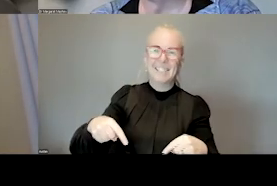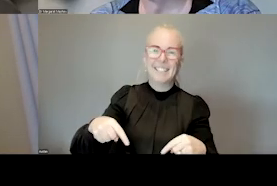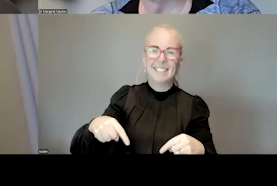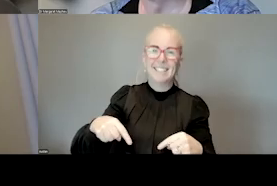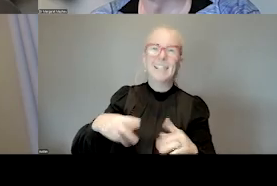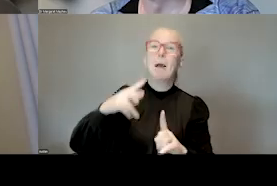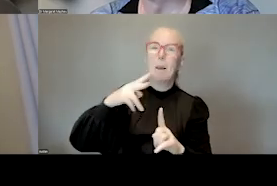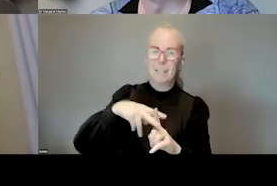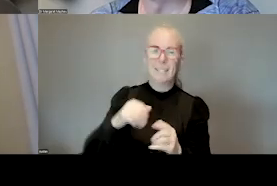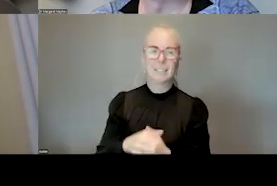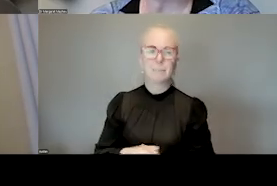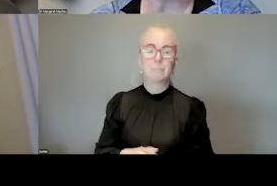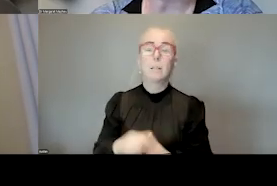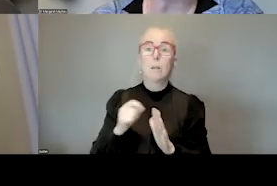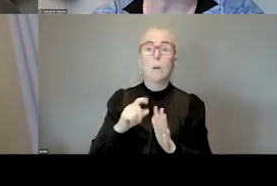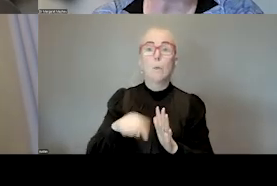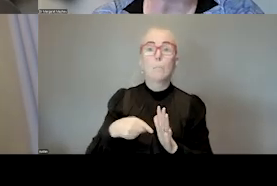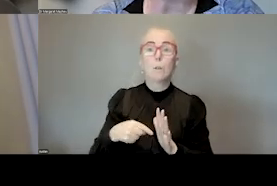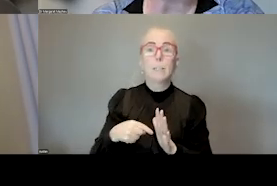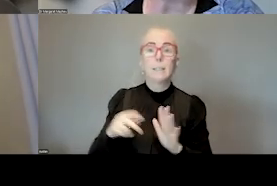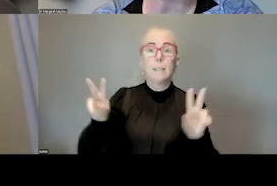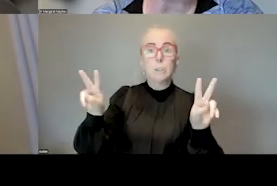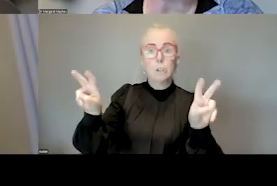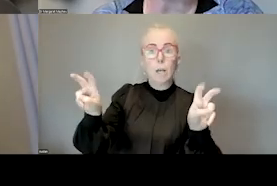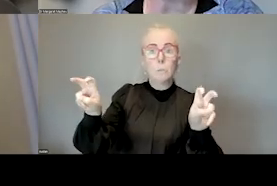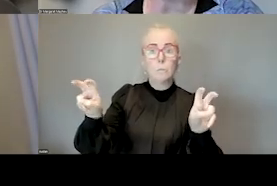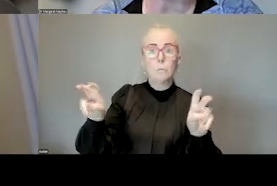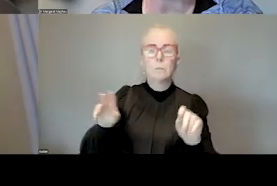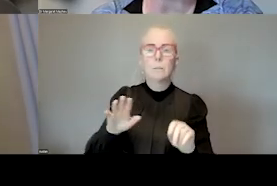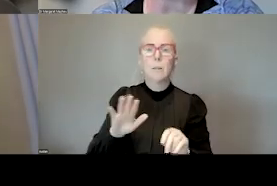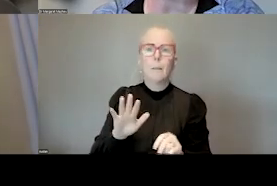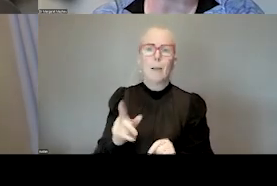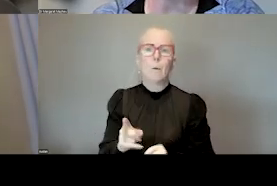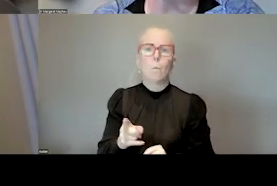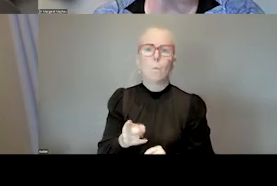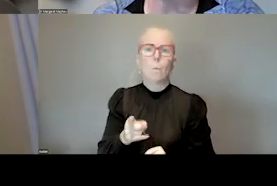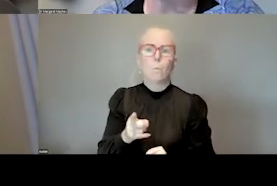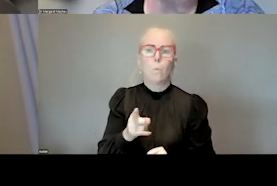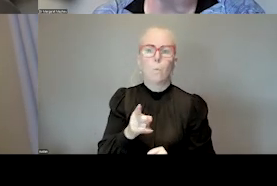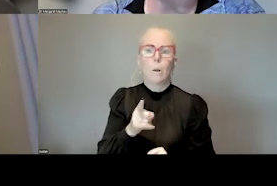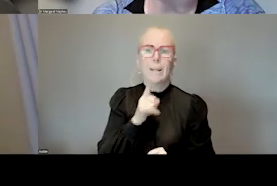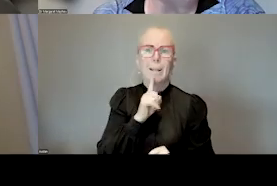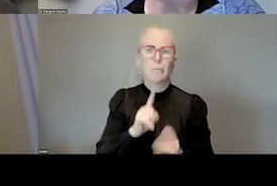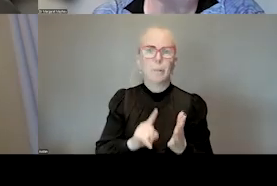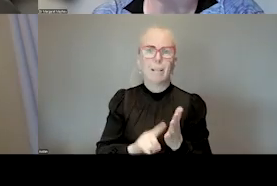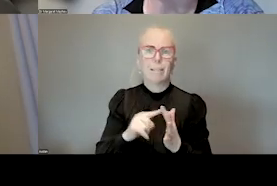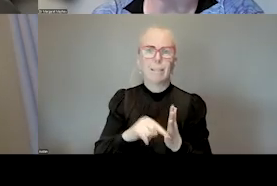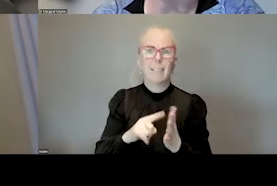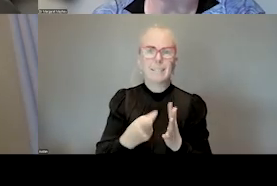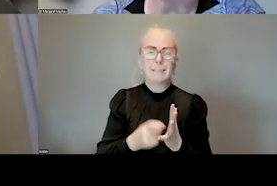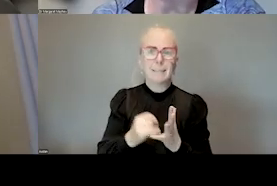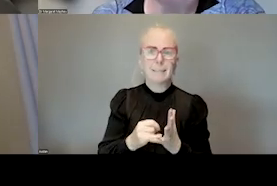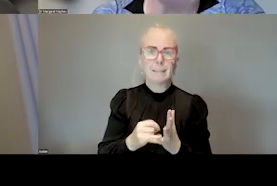begin, project title, just record the title of your project in 100 characters or less. So that's about 10 or 20 words, one